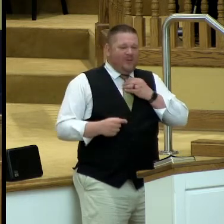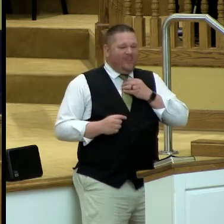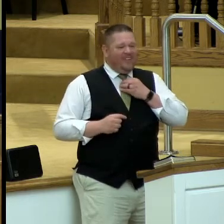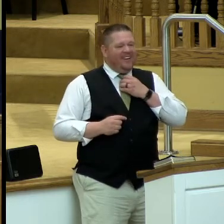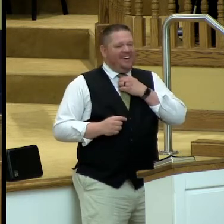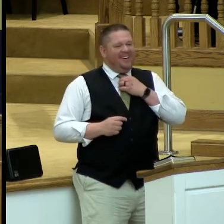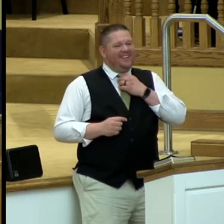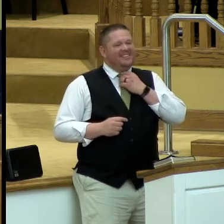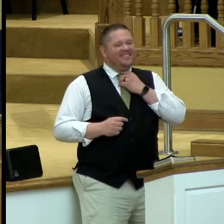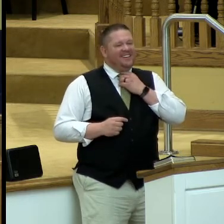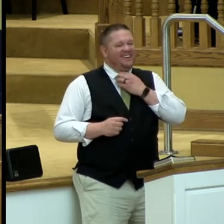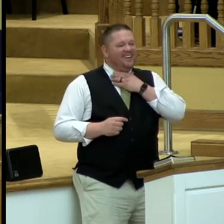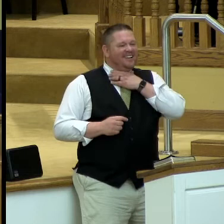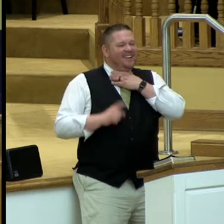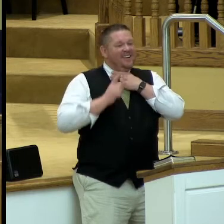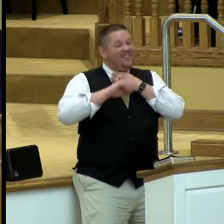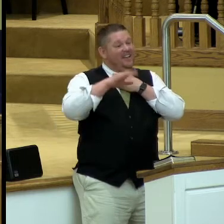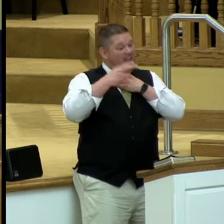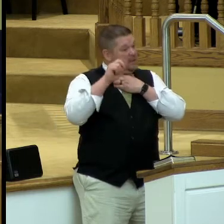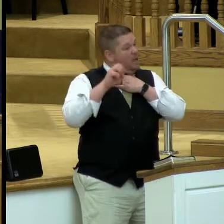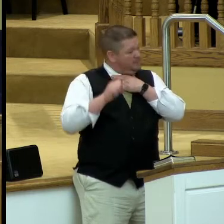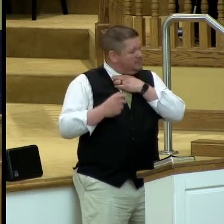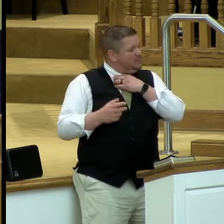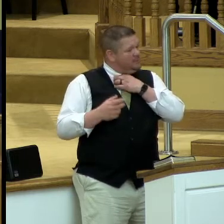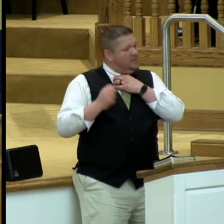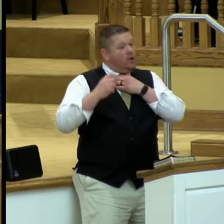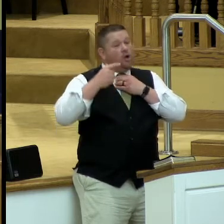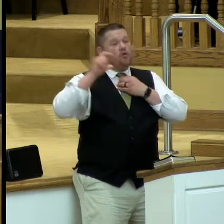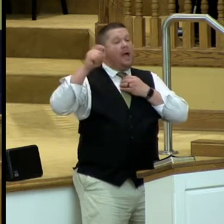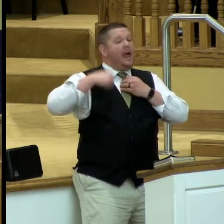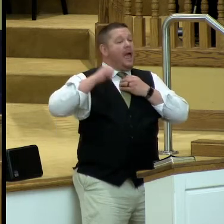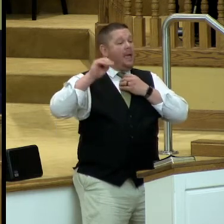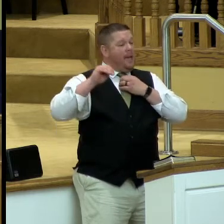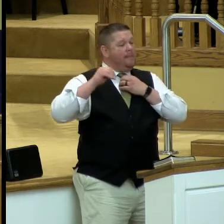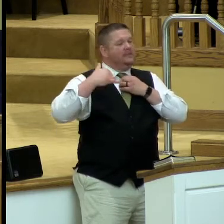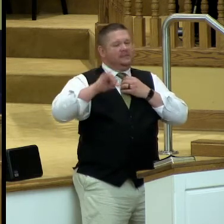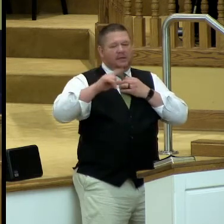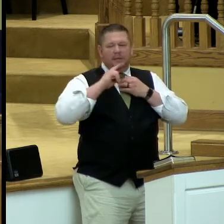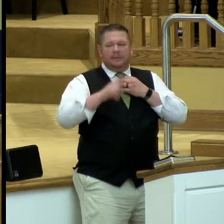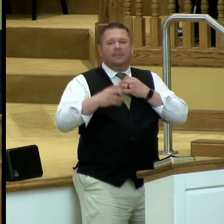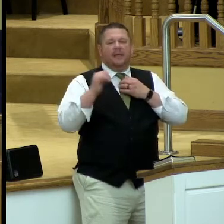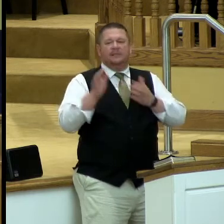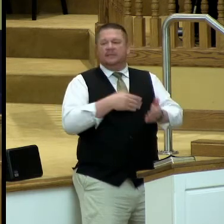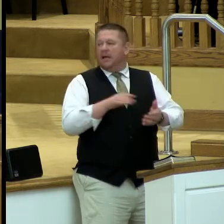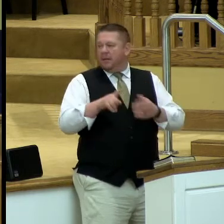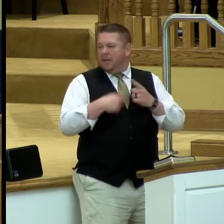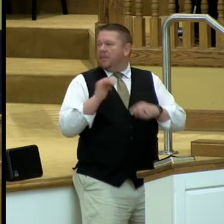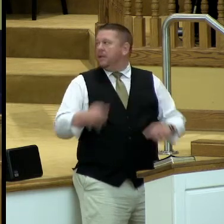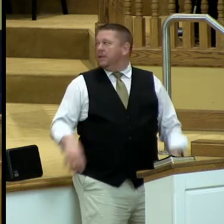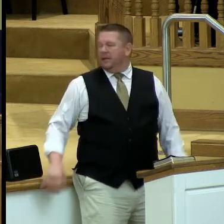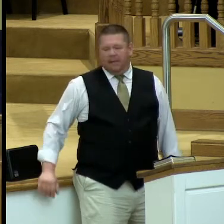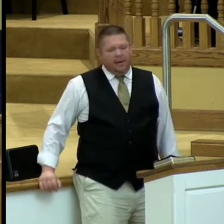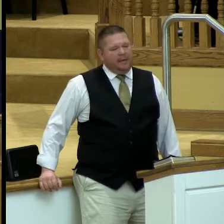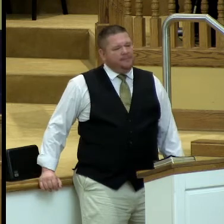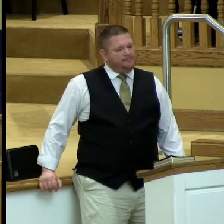you. But He does. The great I am still is. They sing a song about